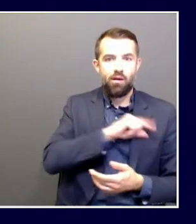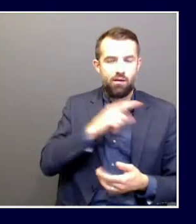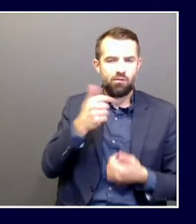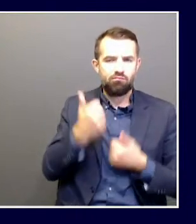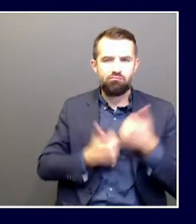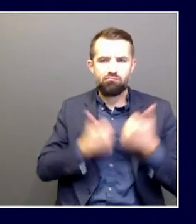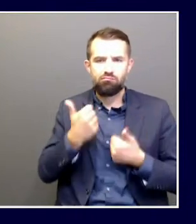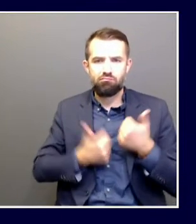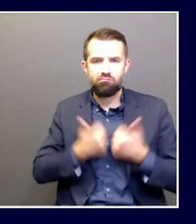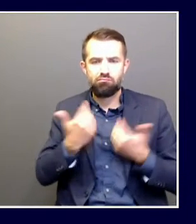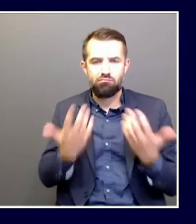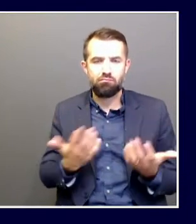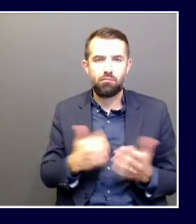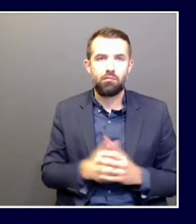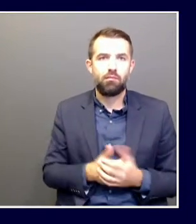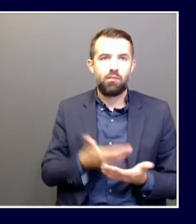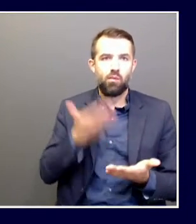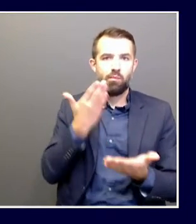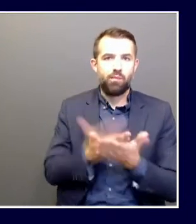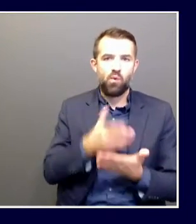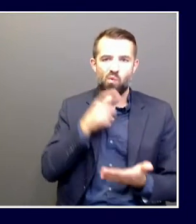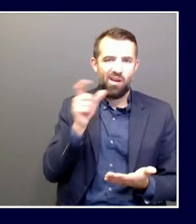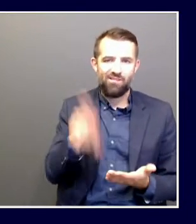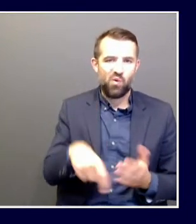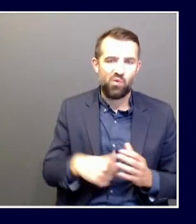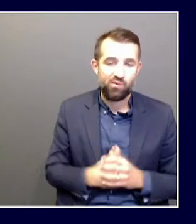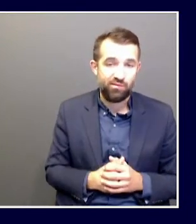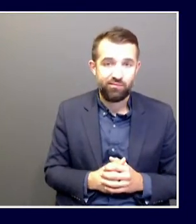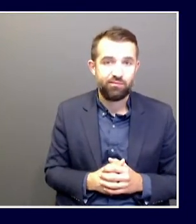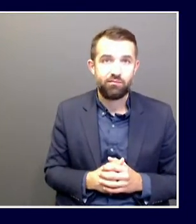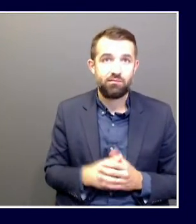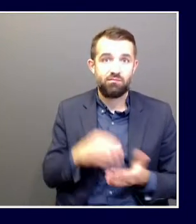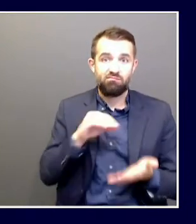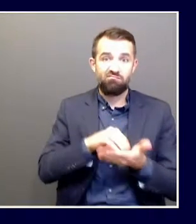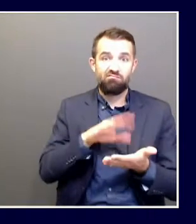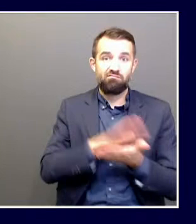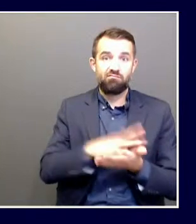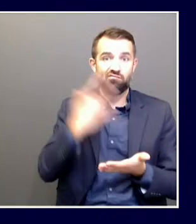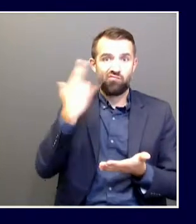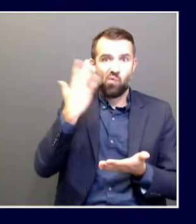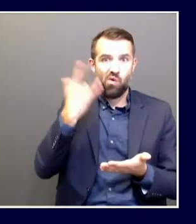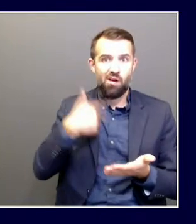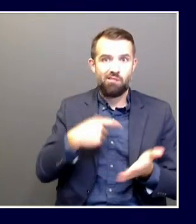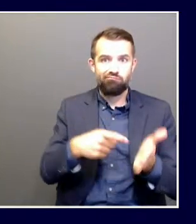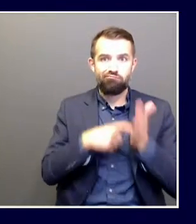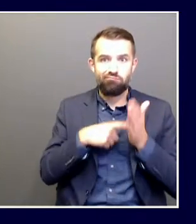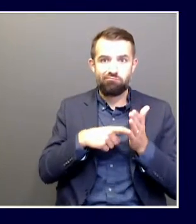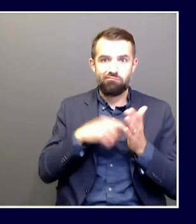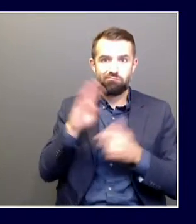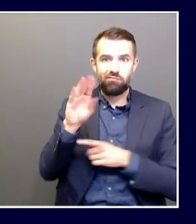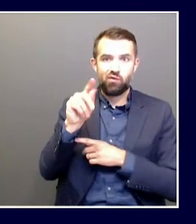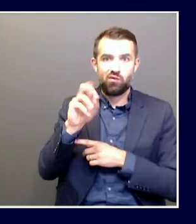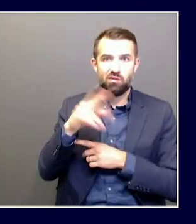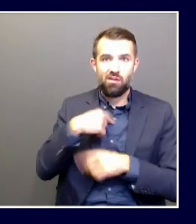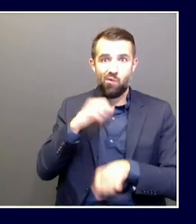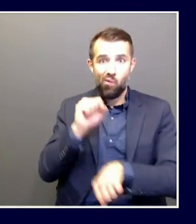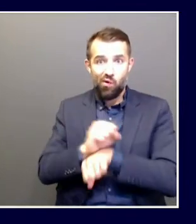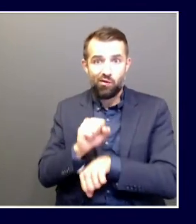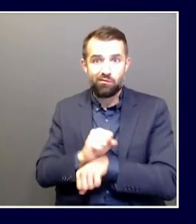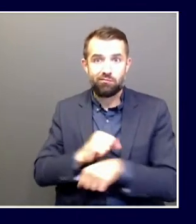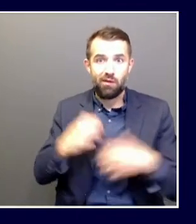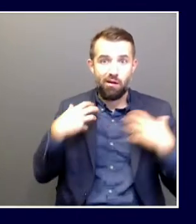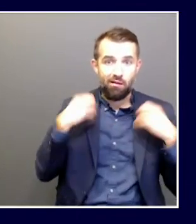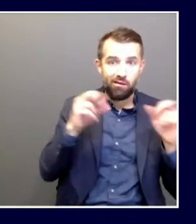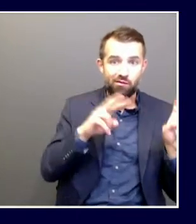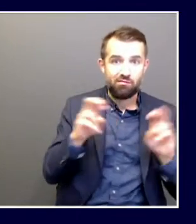not need to prove or document their qualifying condition or occupation. The US CDC has asked